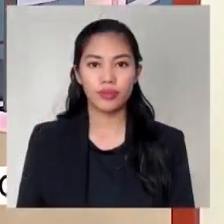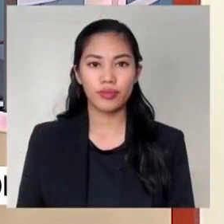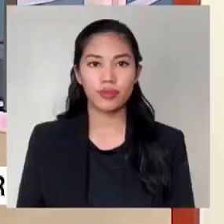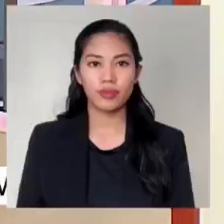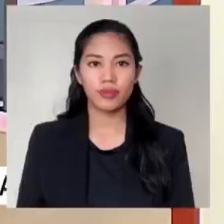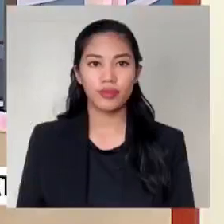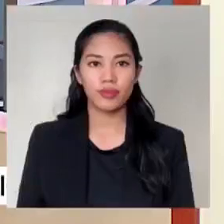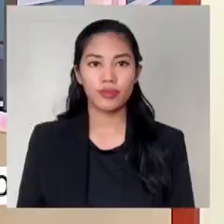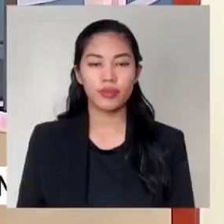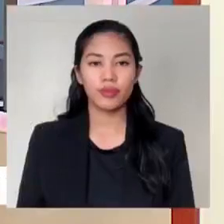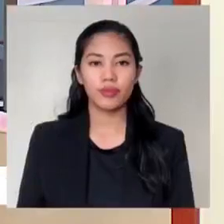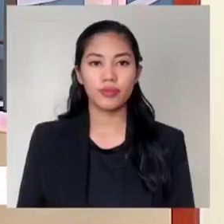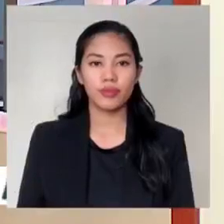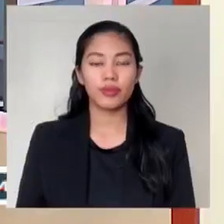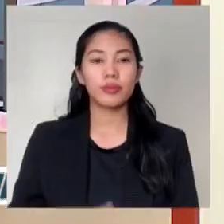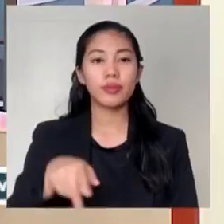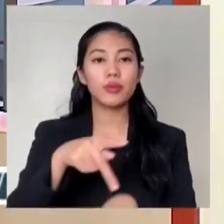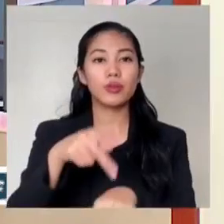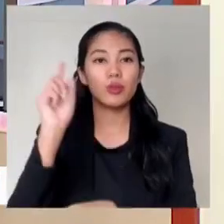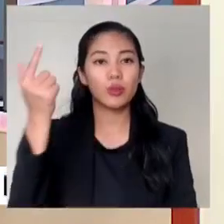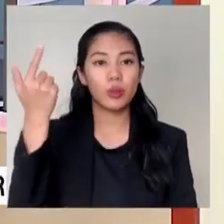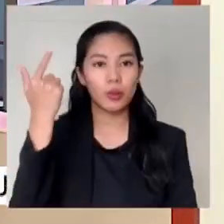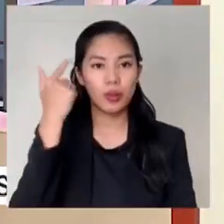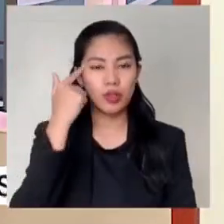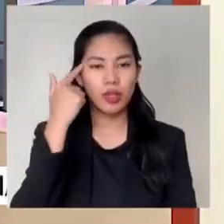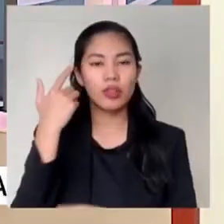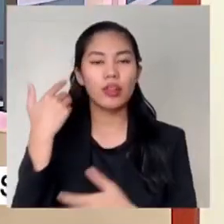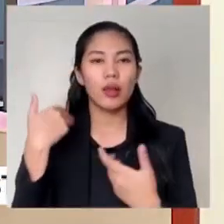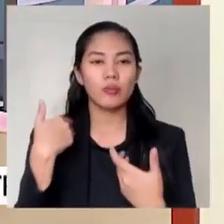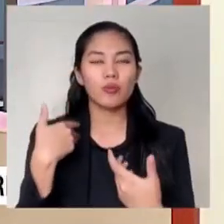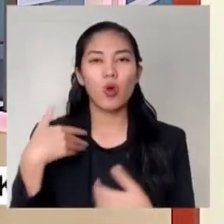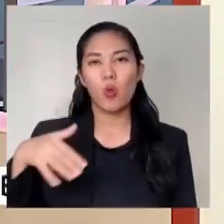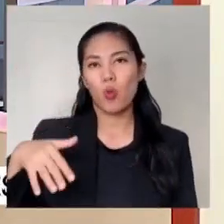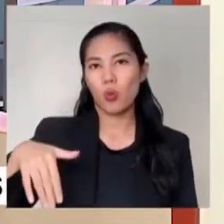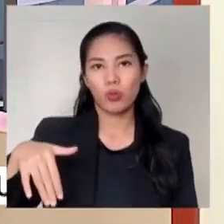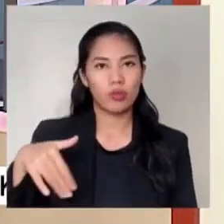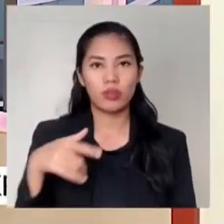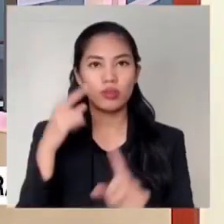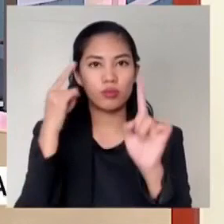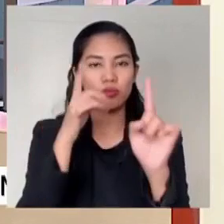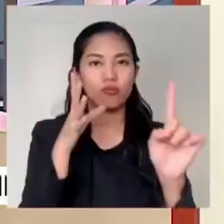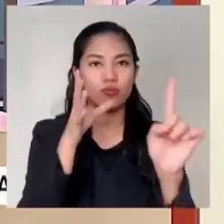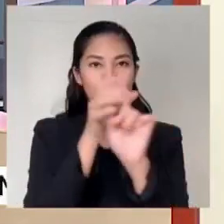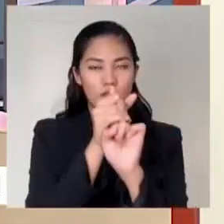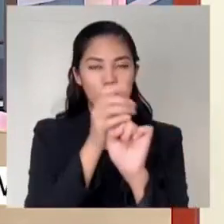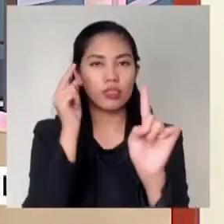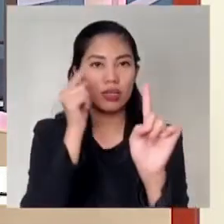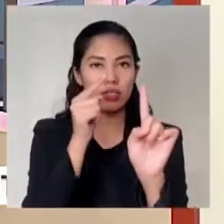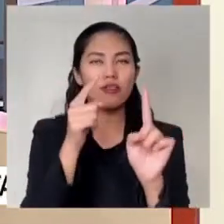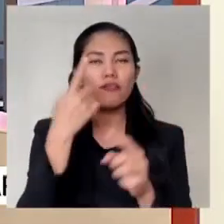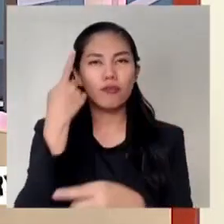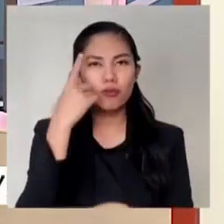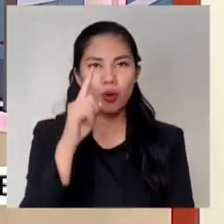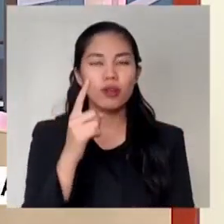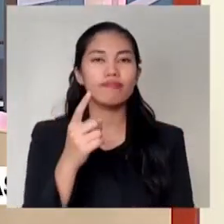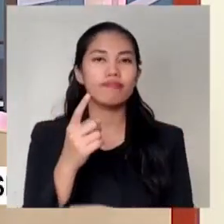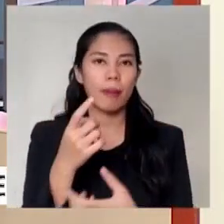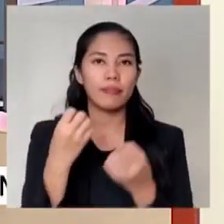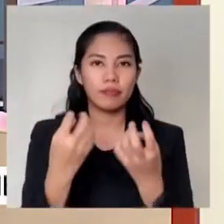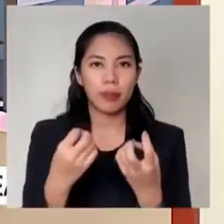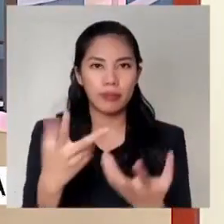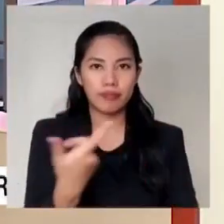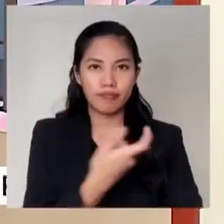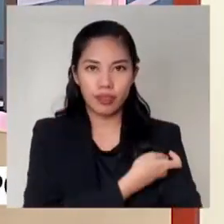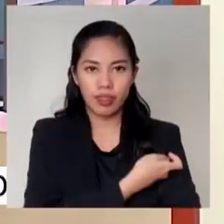The Philippine government again falls short of its target during the fourth leg of the national COVID vaccination drive. Authorities aim to